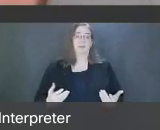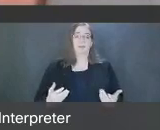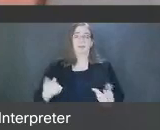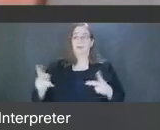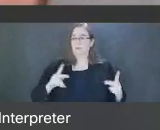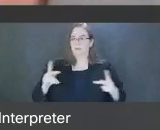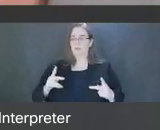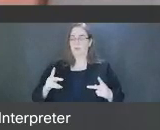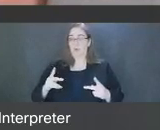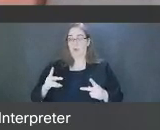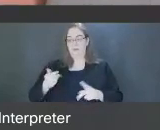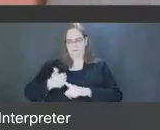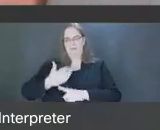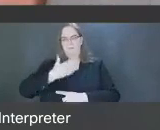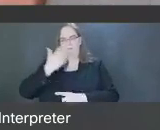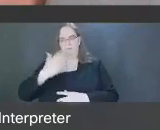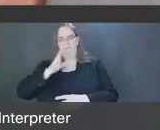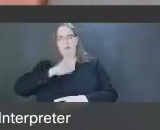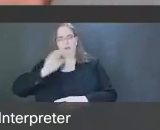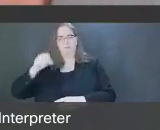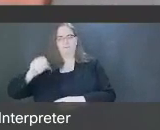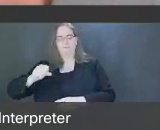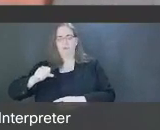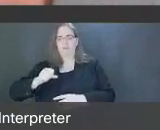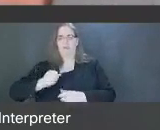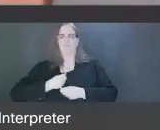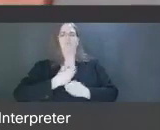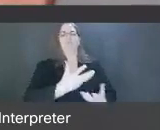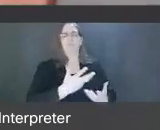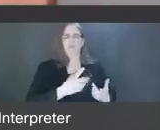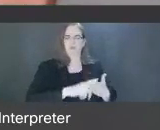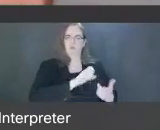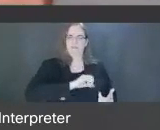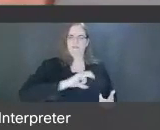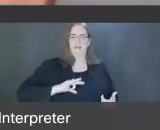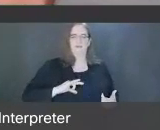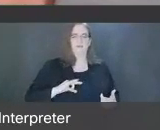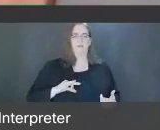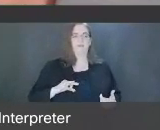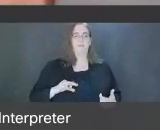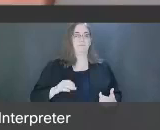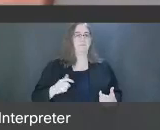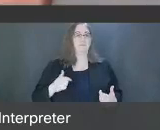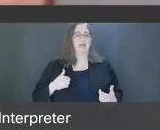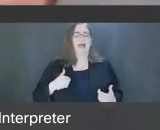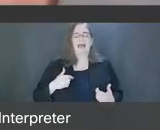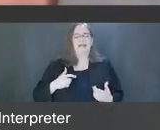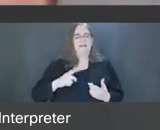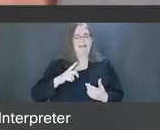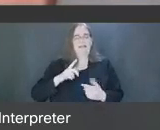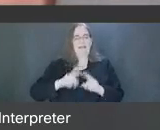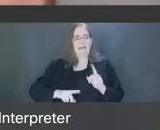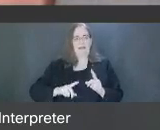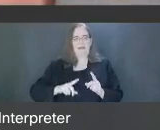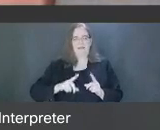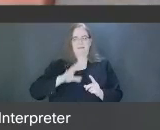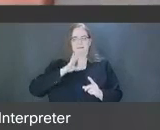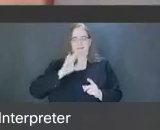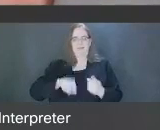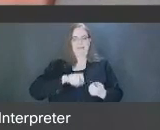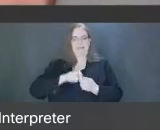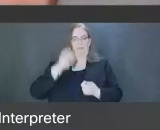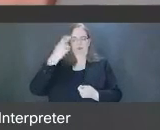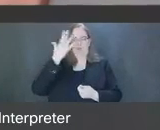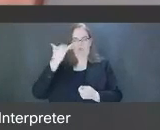are taking frustrations out on our staff. I can't speak precisely to what has caused